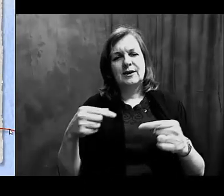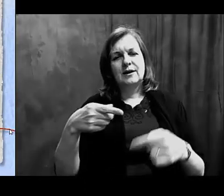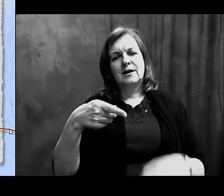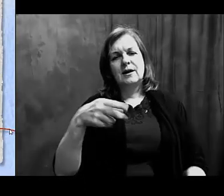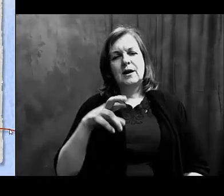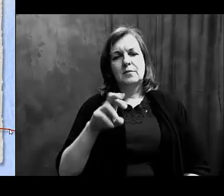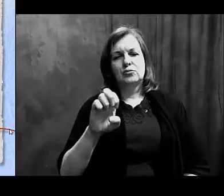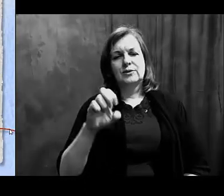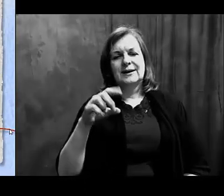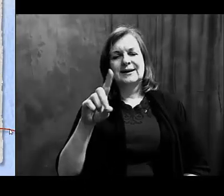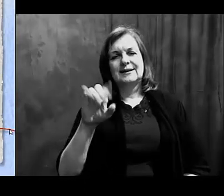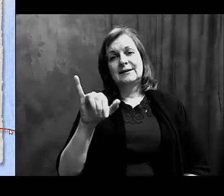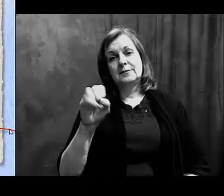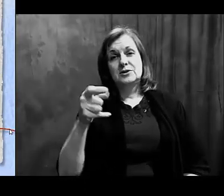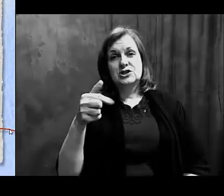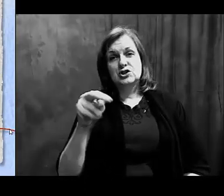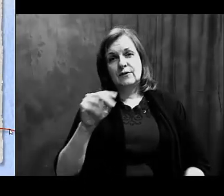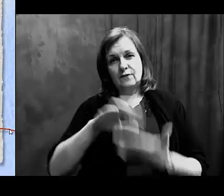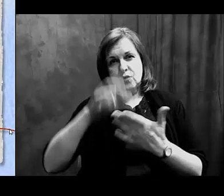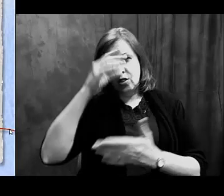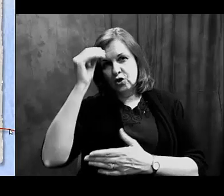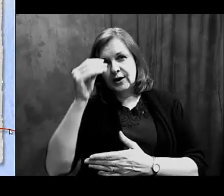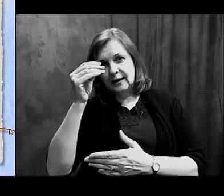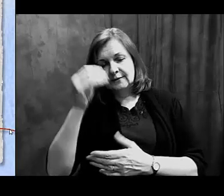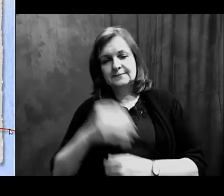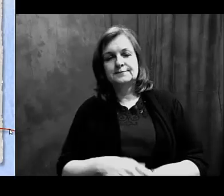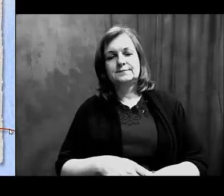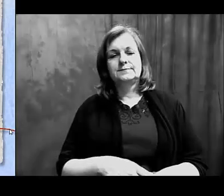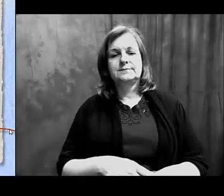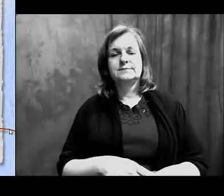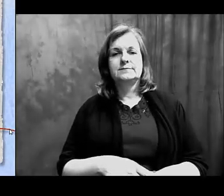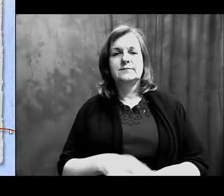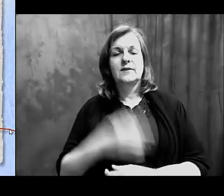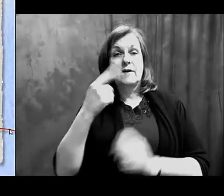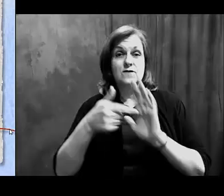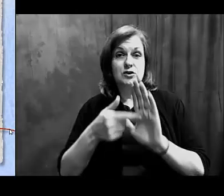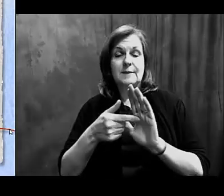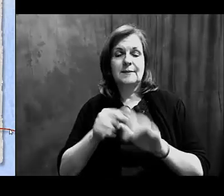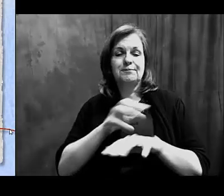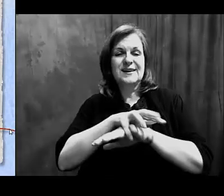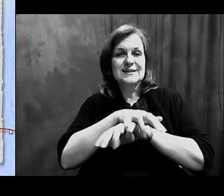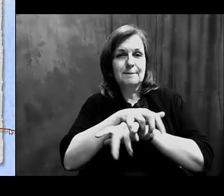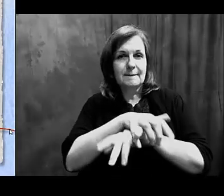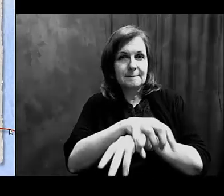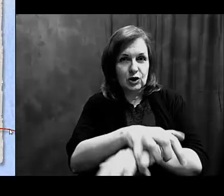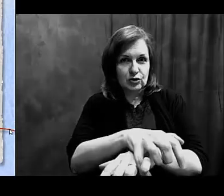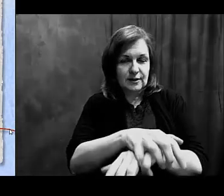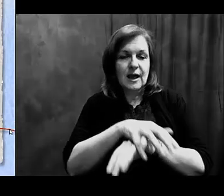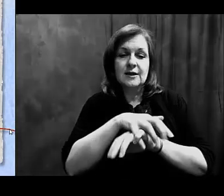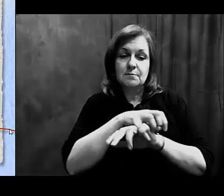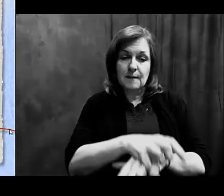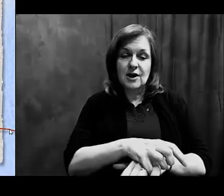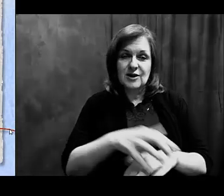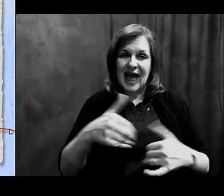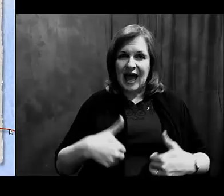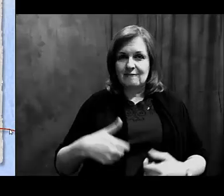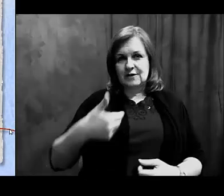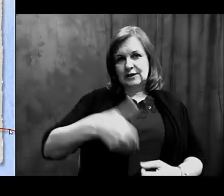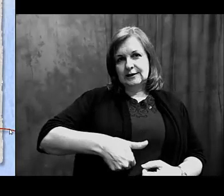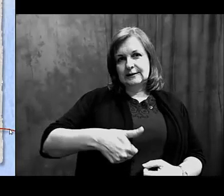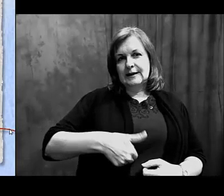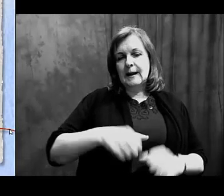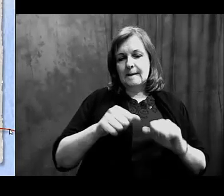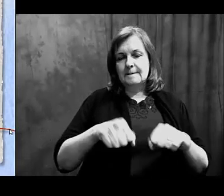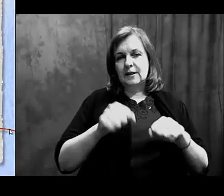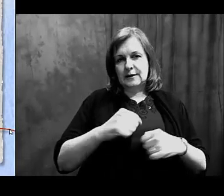genetic predisposition to learning. So what we look at in the spiders is that spiders are born with